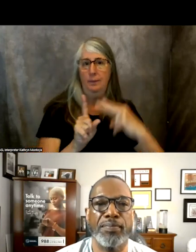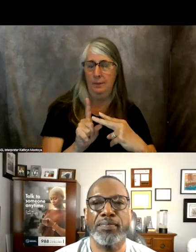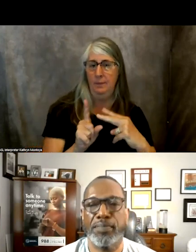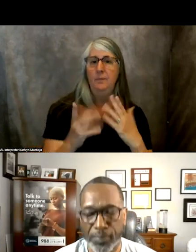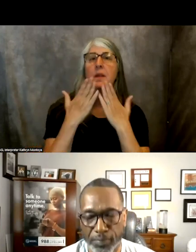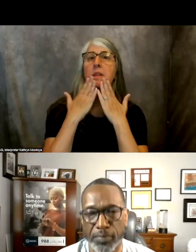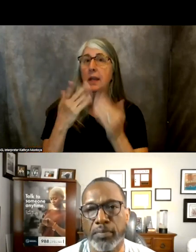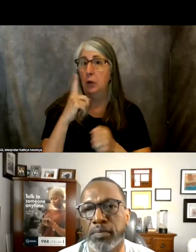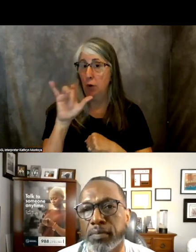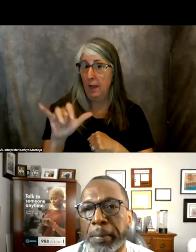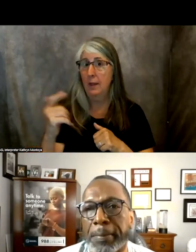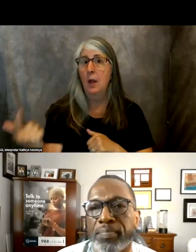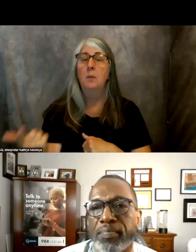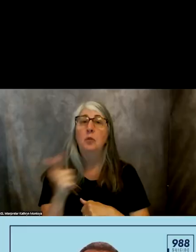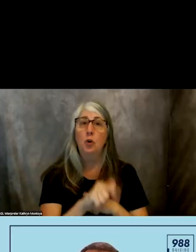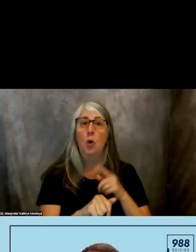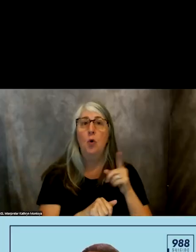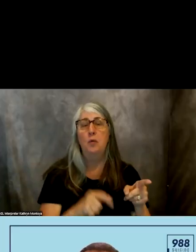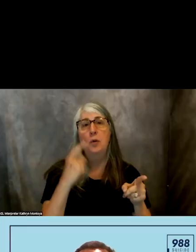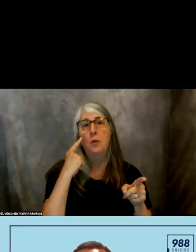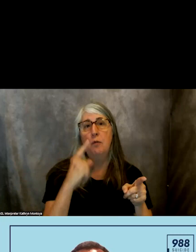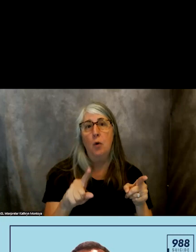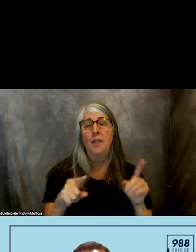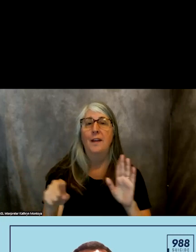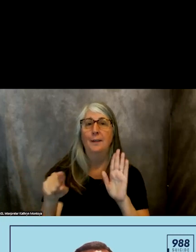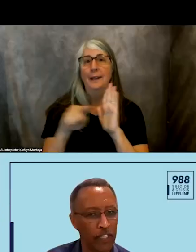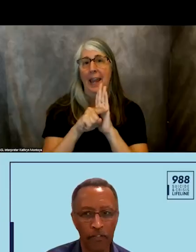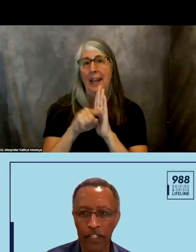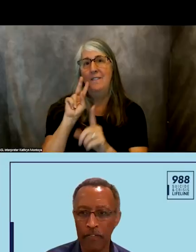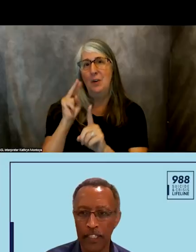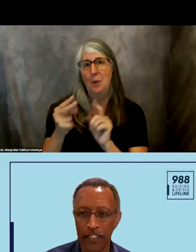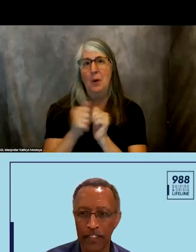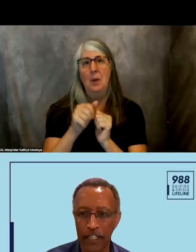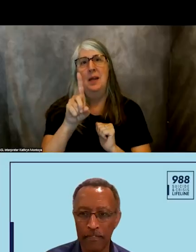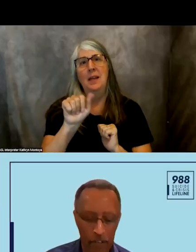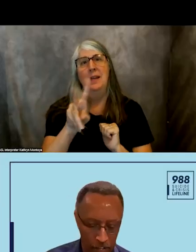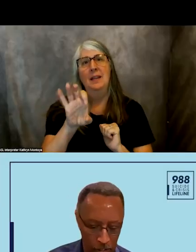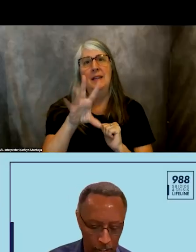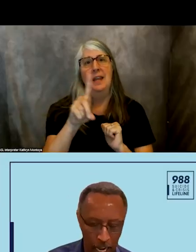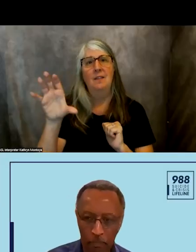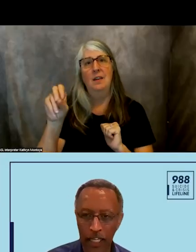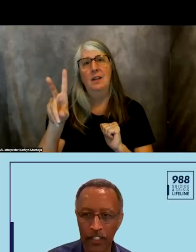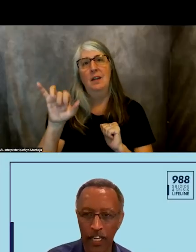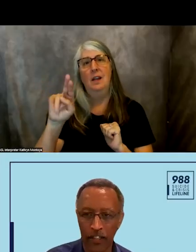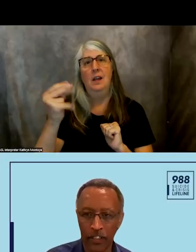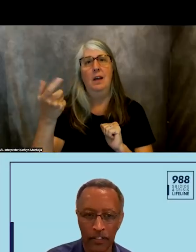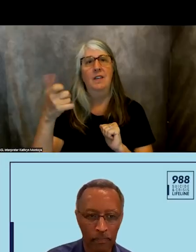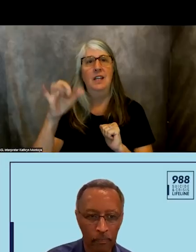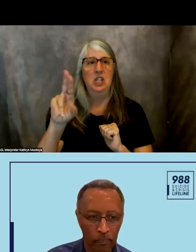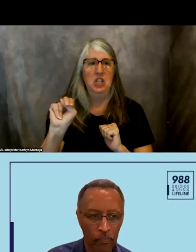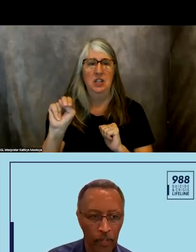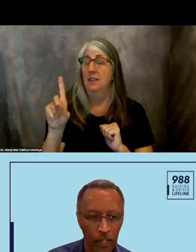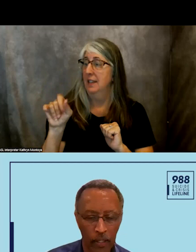for that. And I'm going to turn it over for the negative viewpoint with David Covington. And Dave, your time begins now,